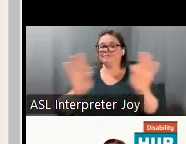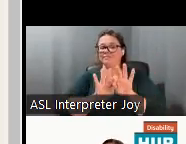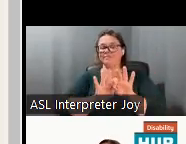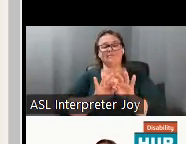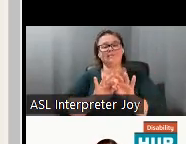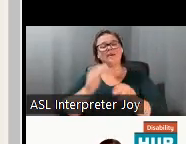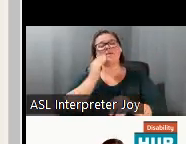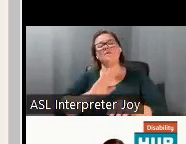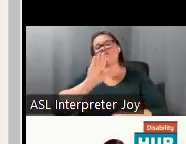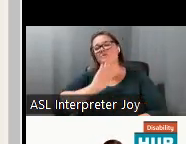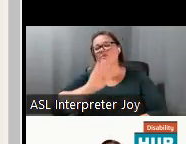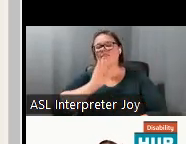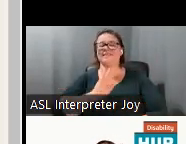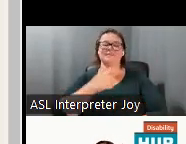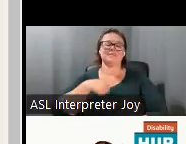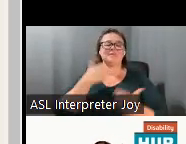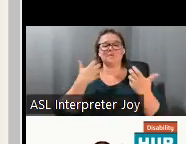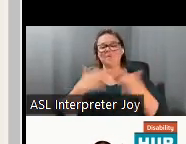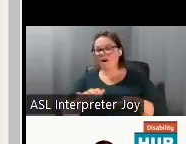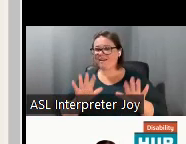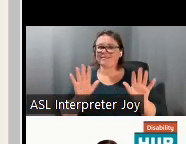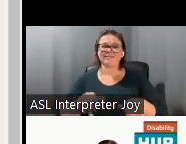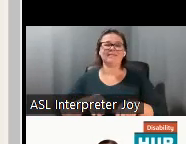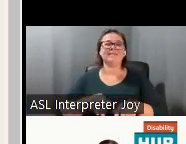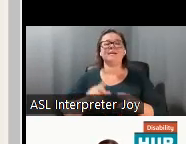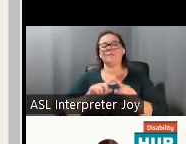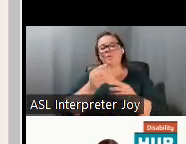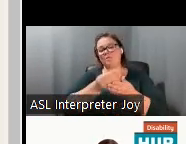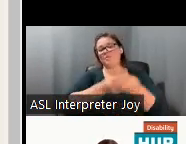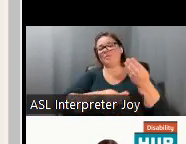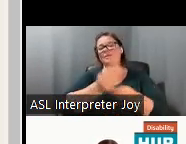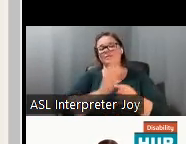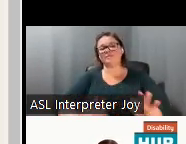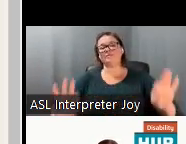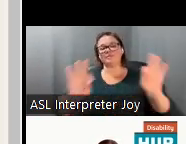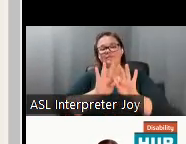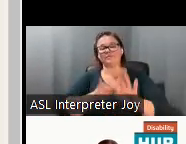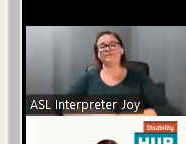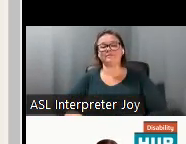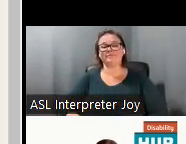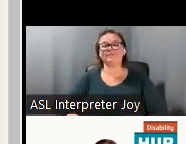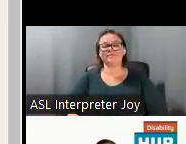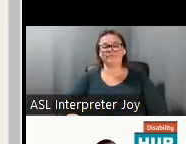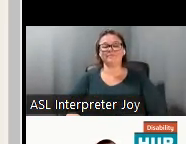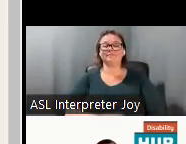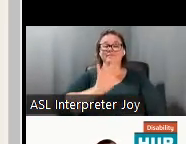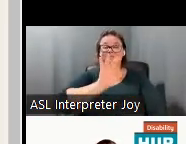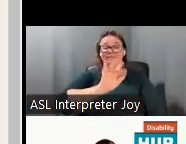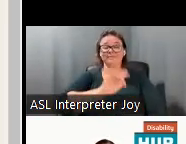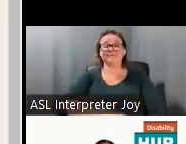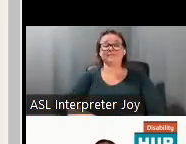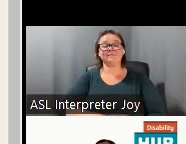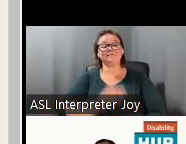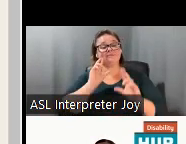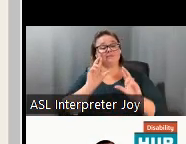as they might be, as much as we don't want to do them, budgets are important. I'm clicking into this. Hopefully,